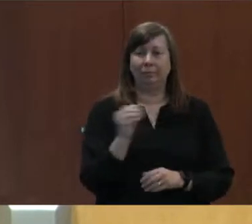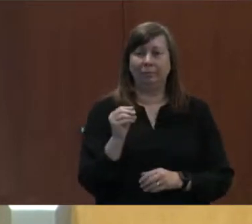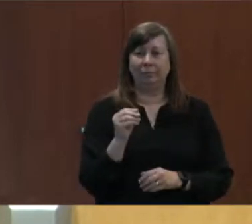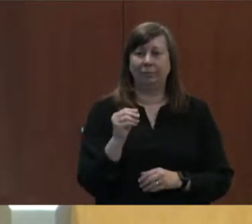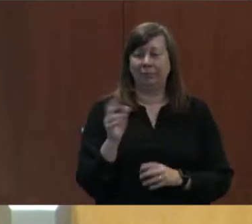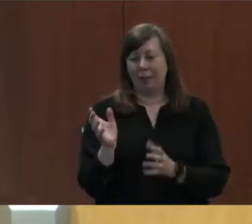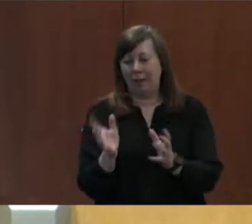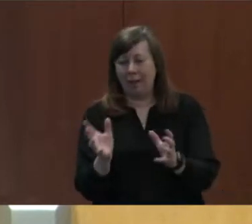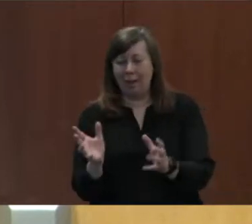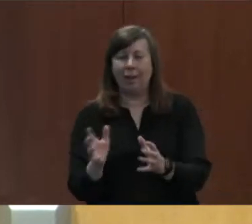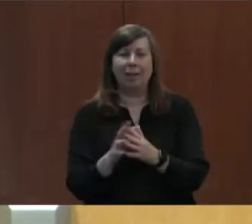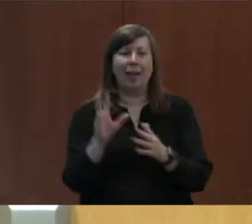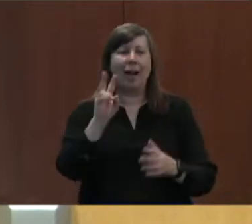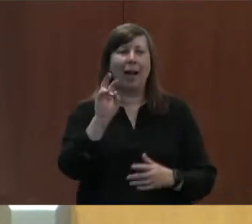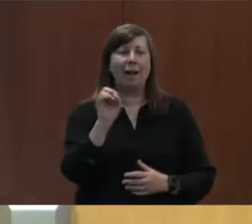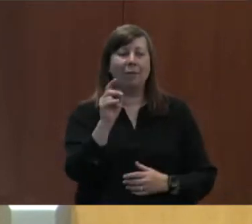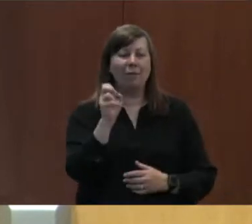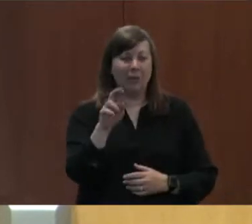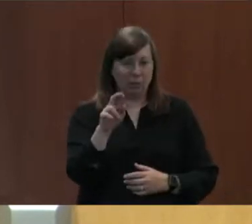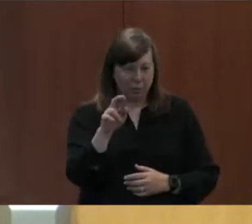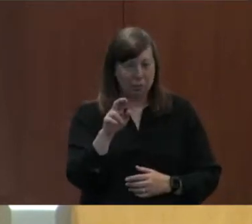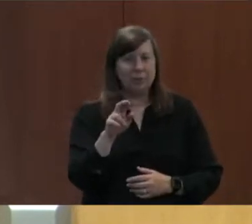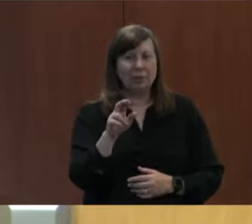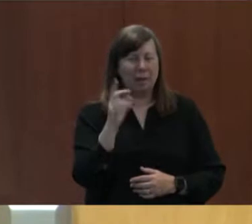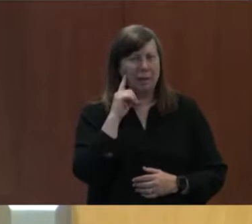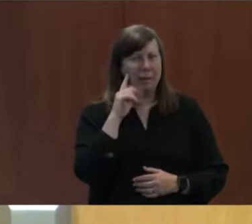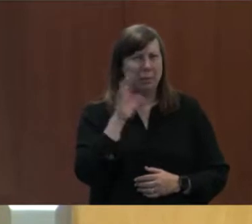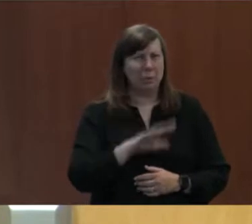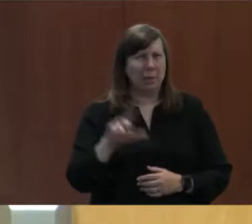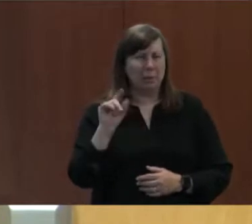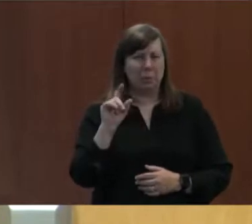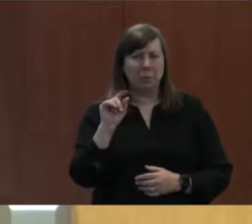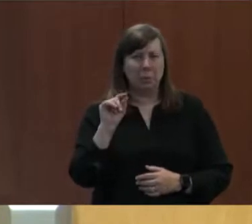got to talk with a lot of vendors. There were, I think, about 15 or 20 mental health